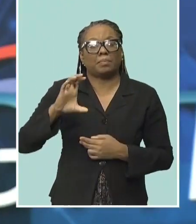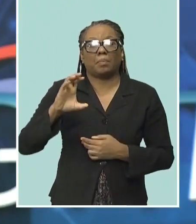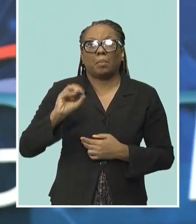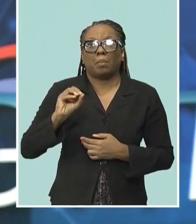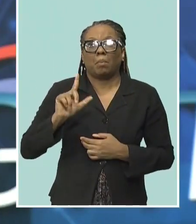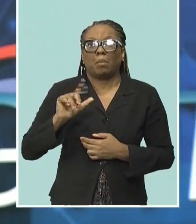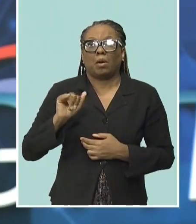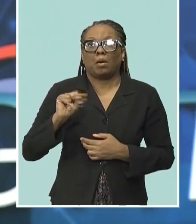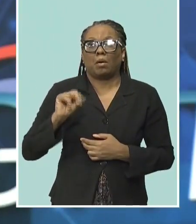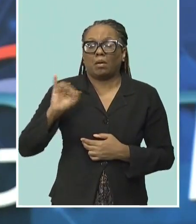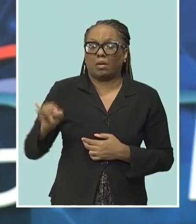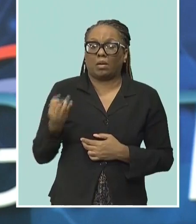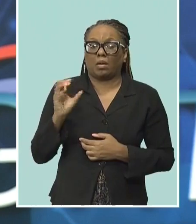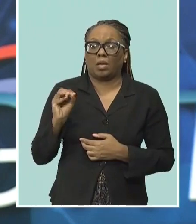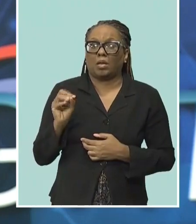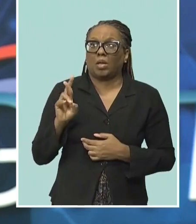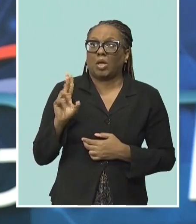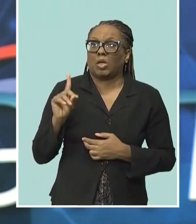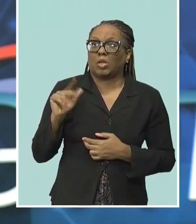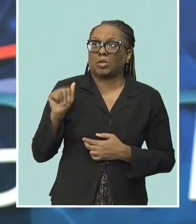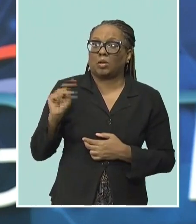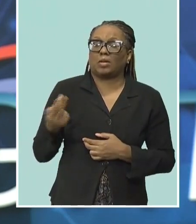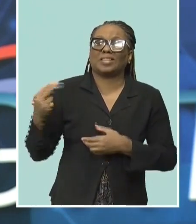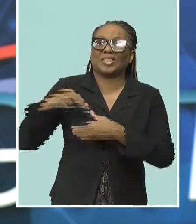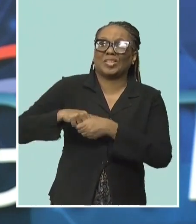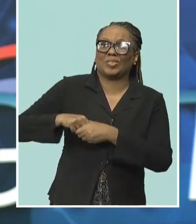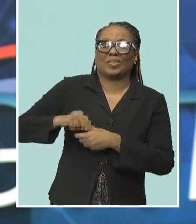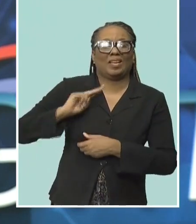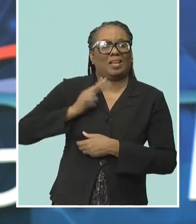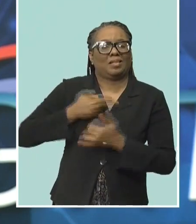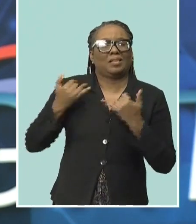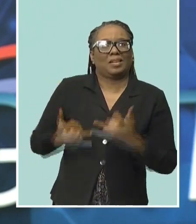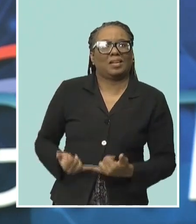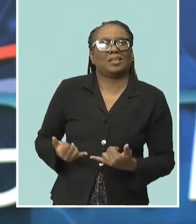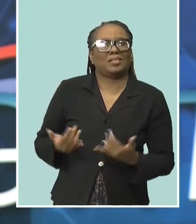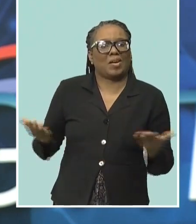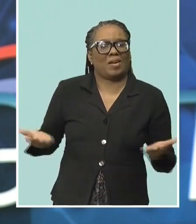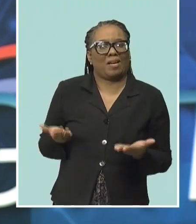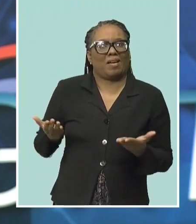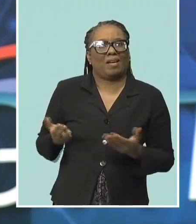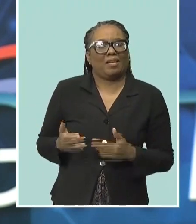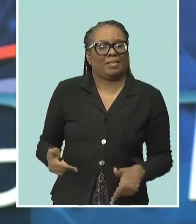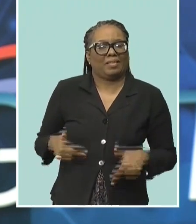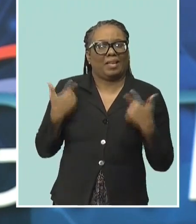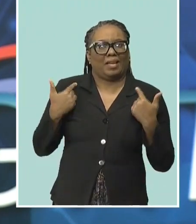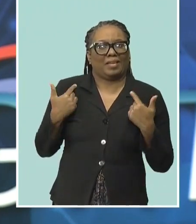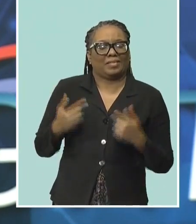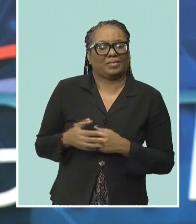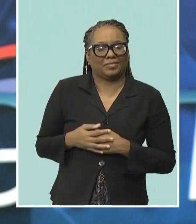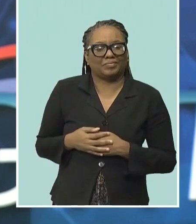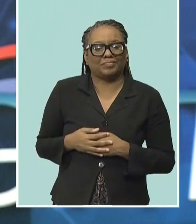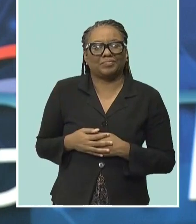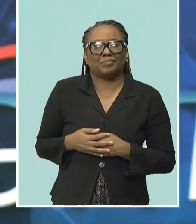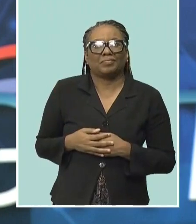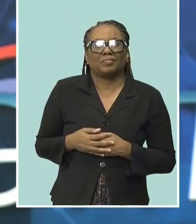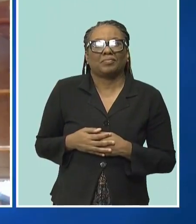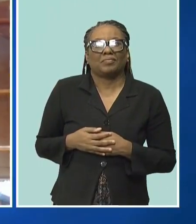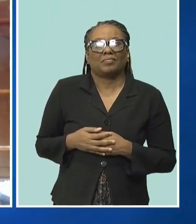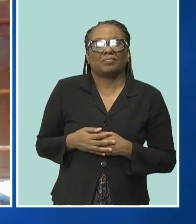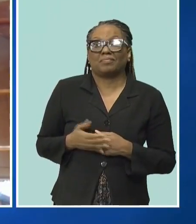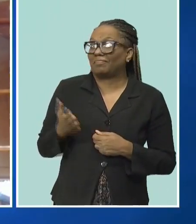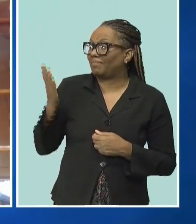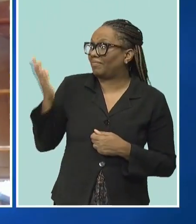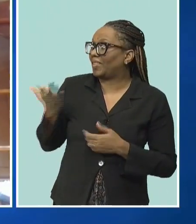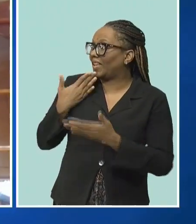insight into these is the Minister of Labour, Social Security and Third Sector, Colin Jordan. Minister